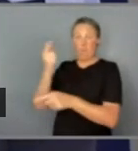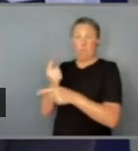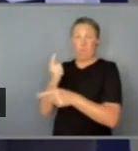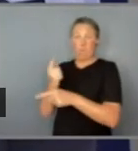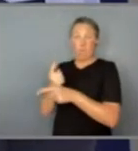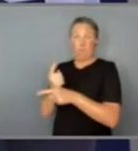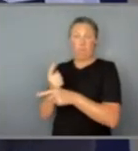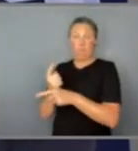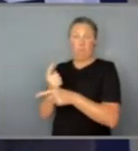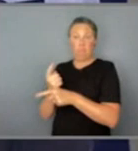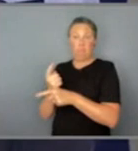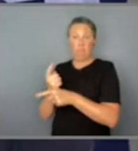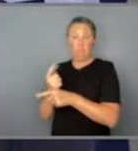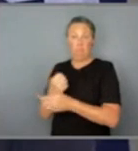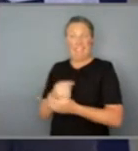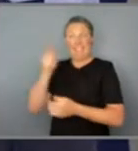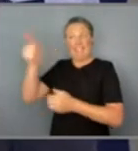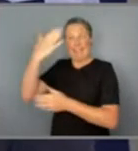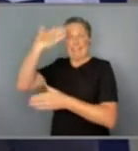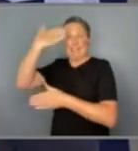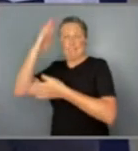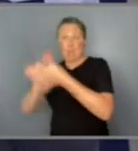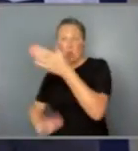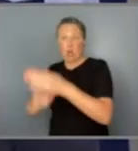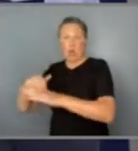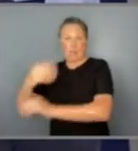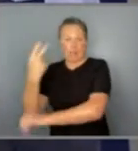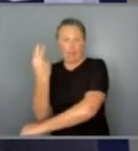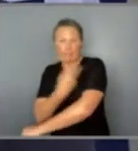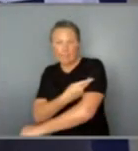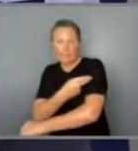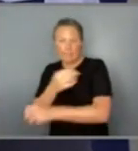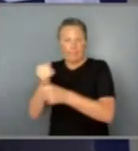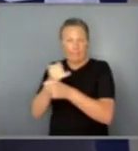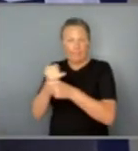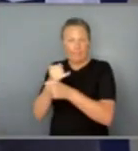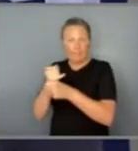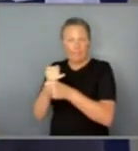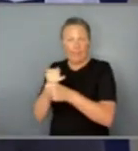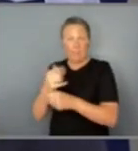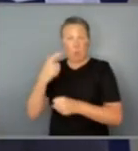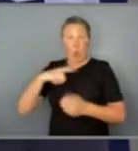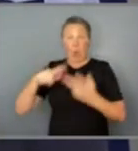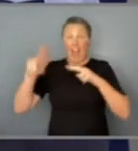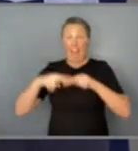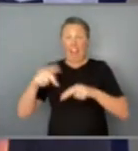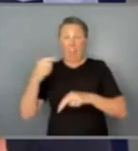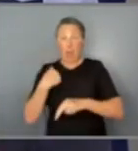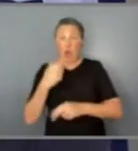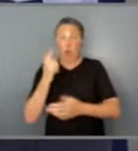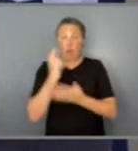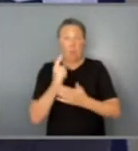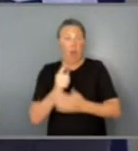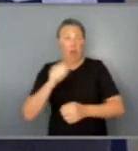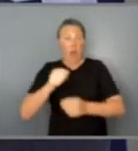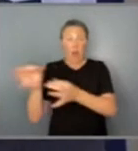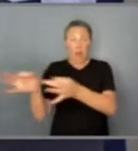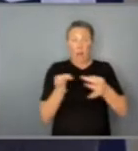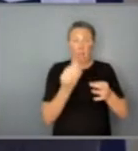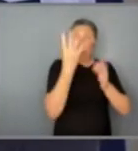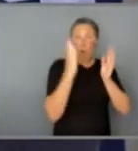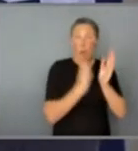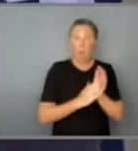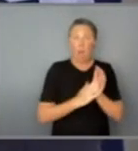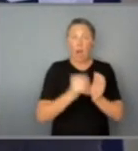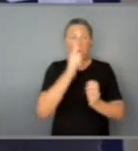immunisation experts advise, because that also links to indemnity issues that we've put in place around the